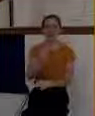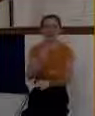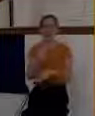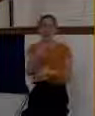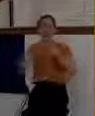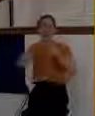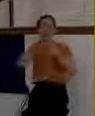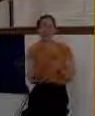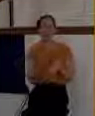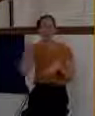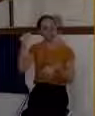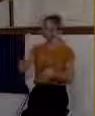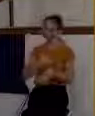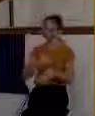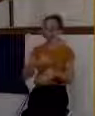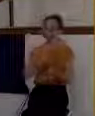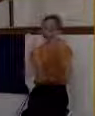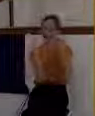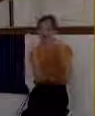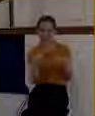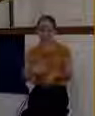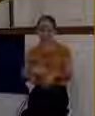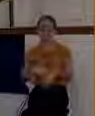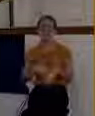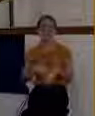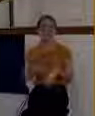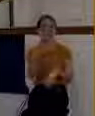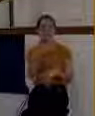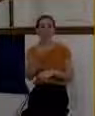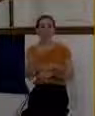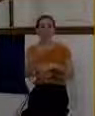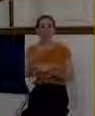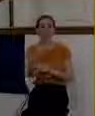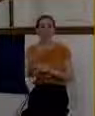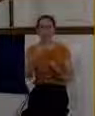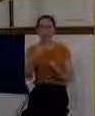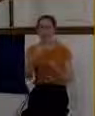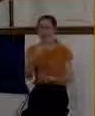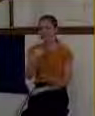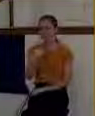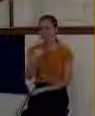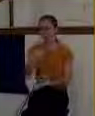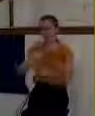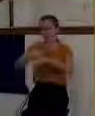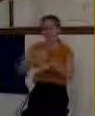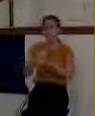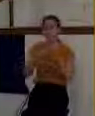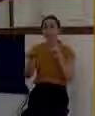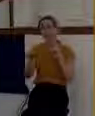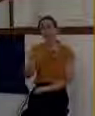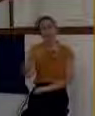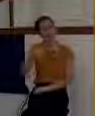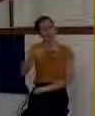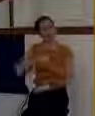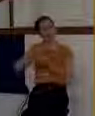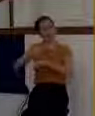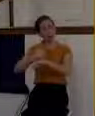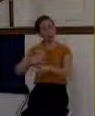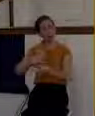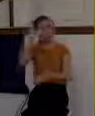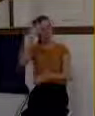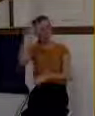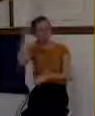the insurance people said, well, it wasn't your fault. But I started thinking about it. I thought, you know, really, it was my fault because I forgot one thing